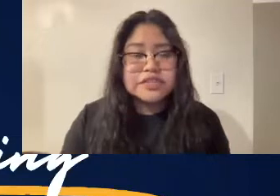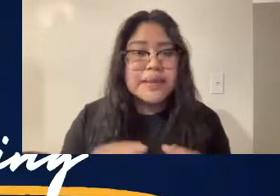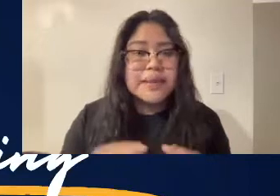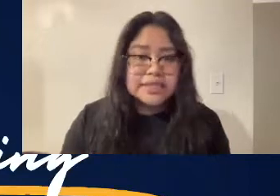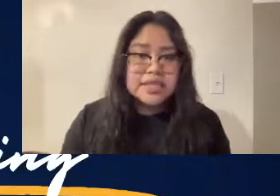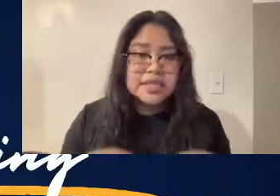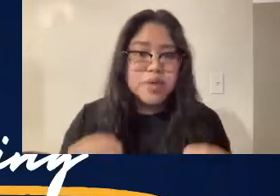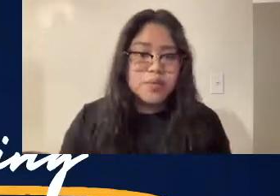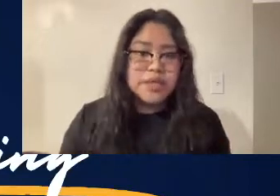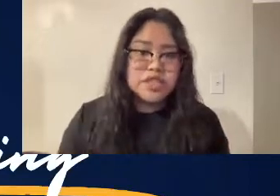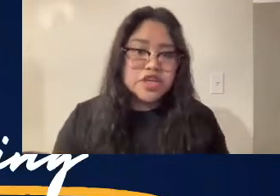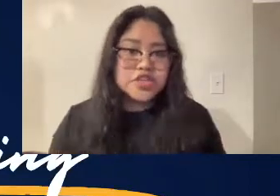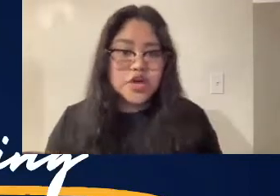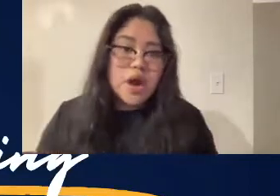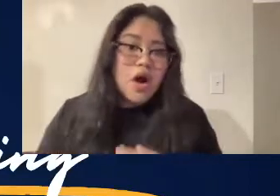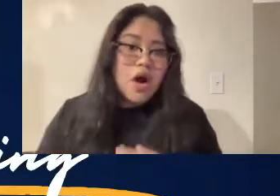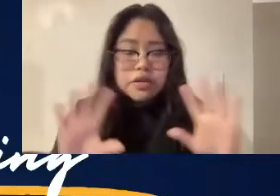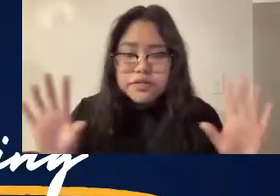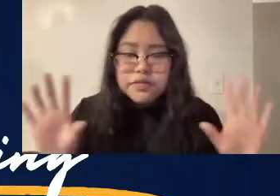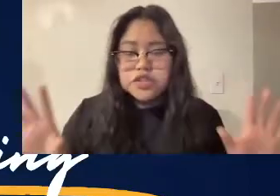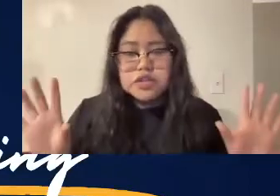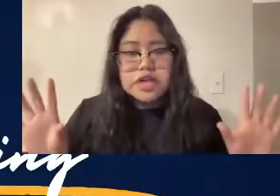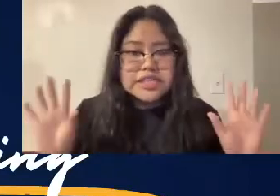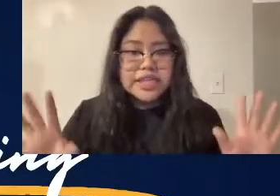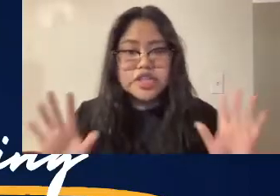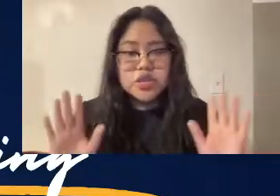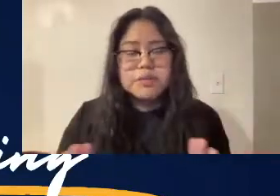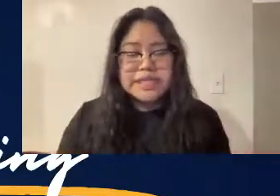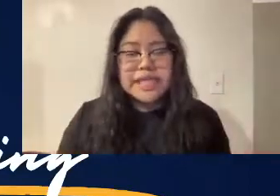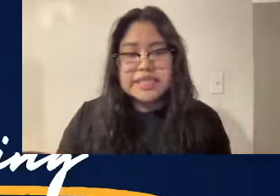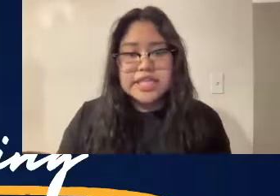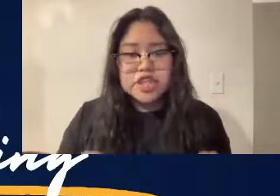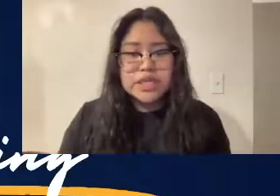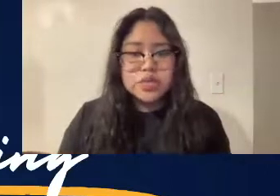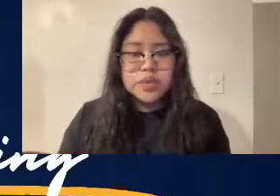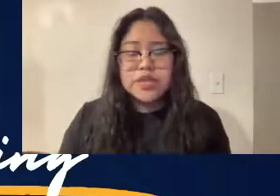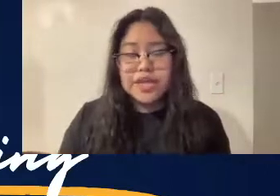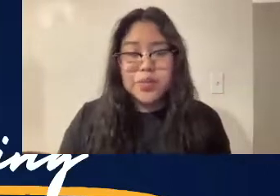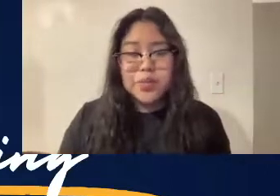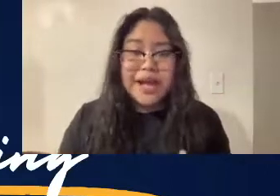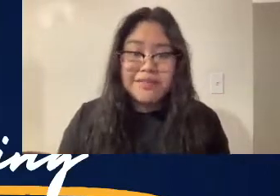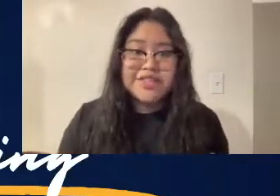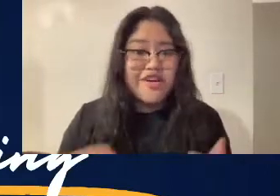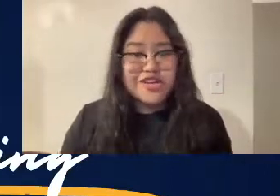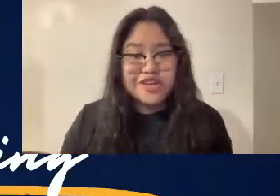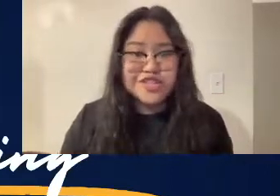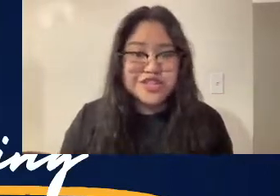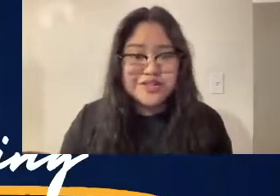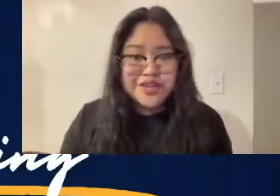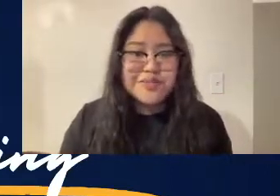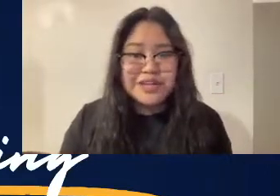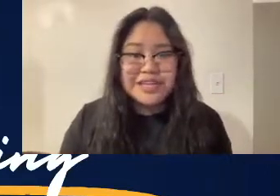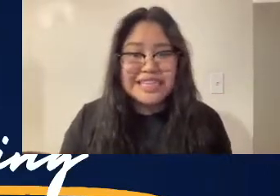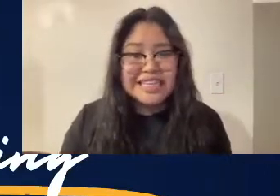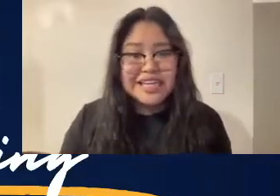organizing efforts meet the moment. So all of the future delegates who will be elected in 2023 will have the honor to